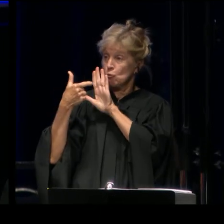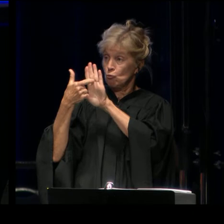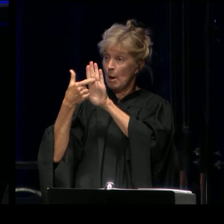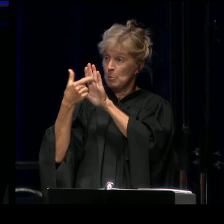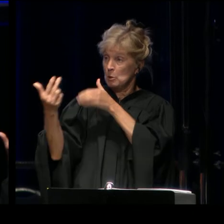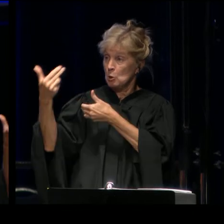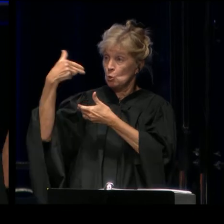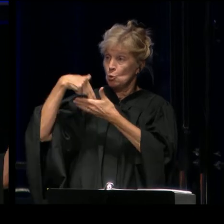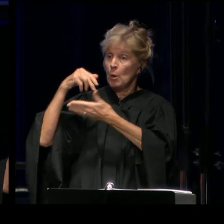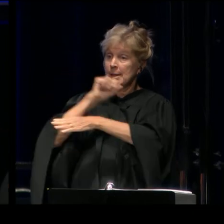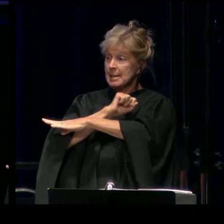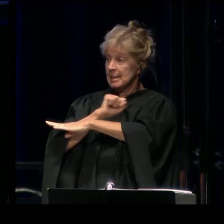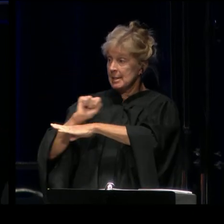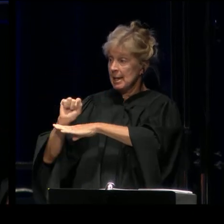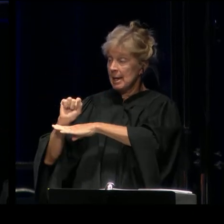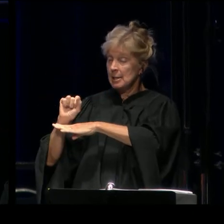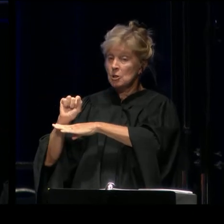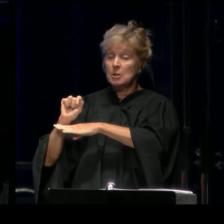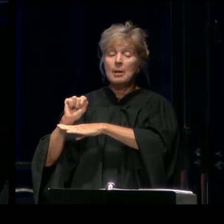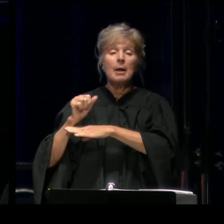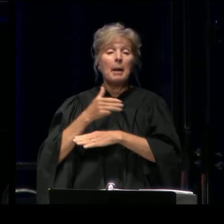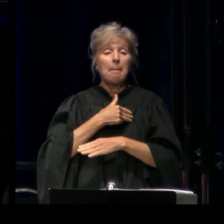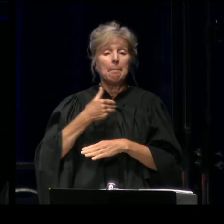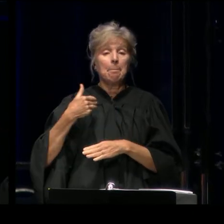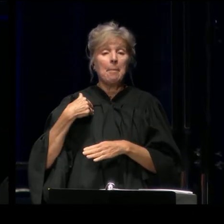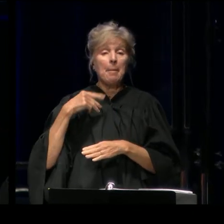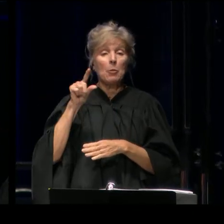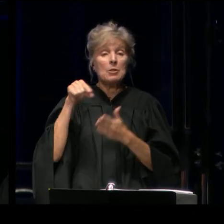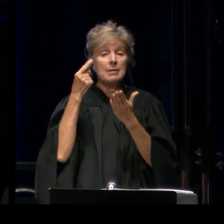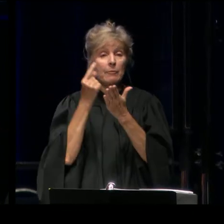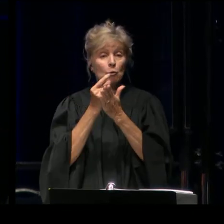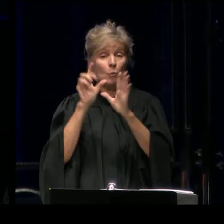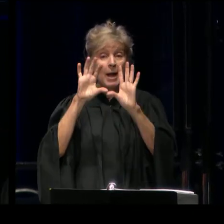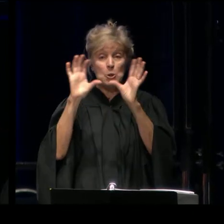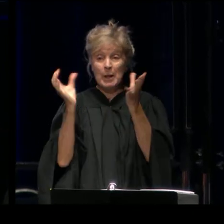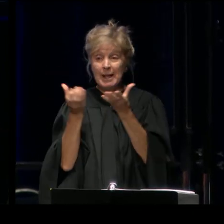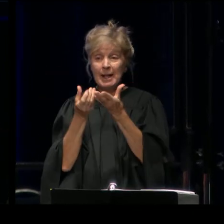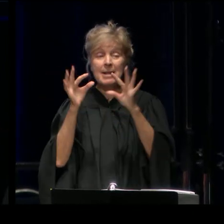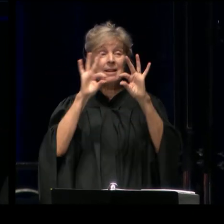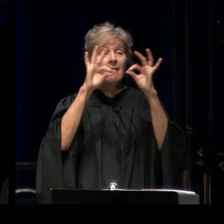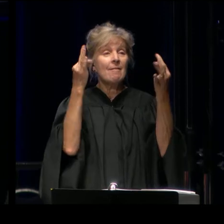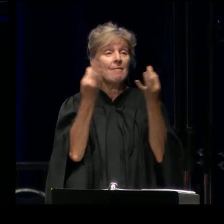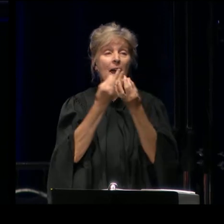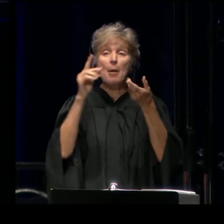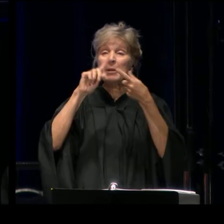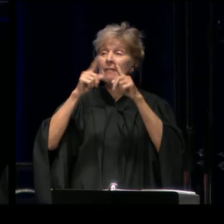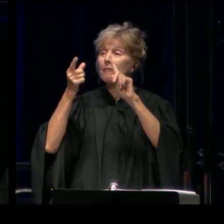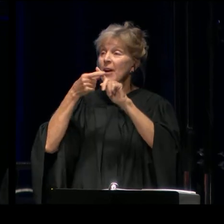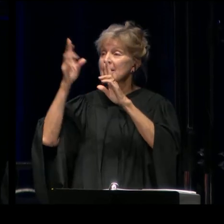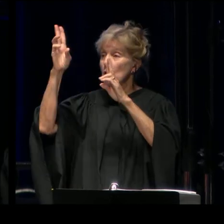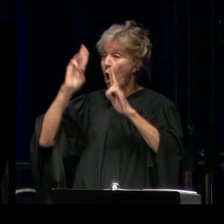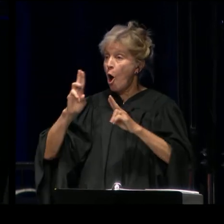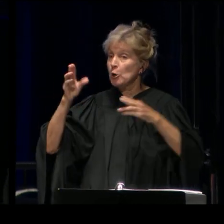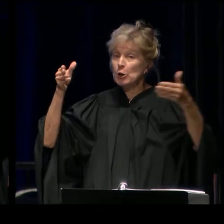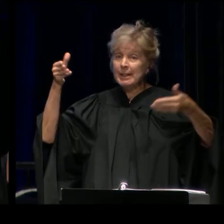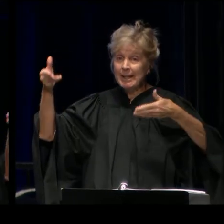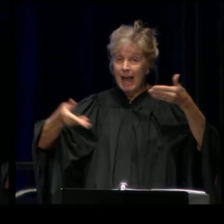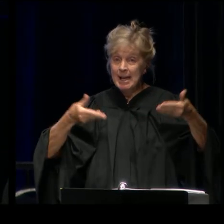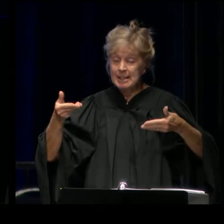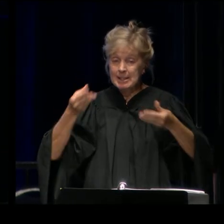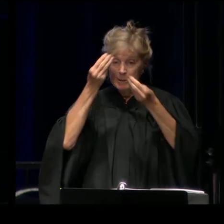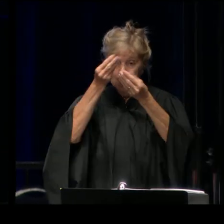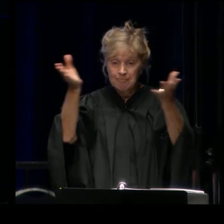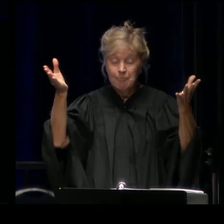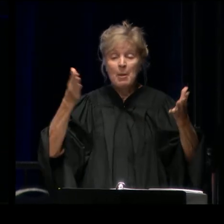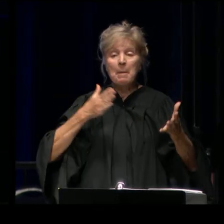who join us on stage, members of the graduating class, family members and friends, honored guests.